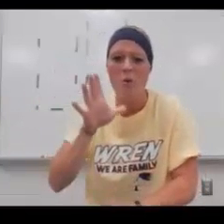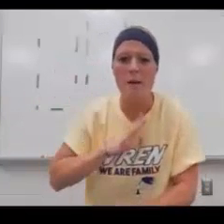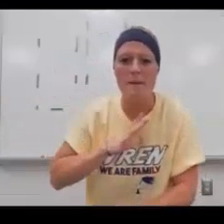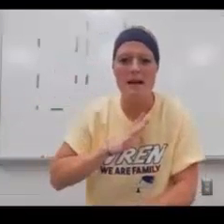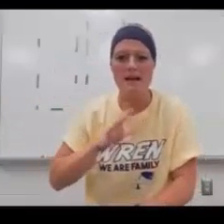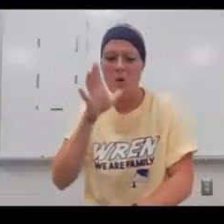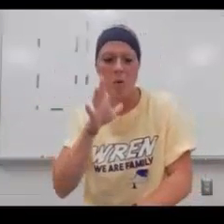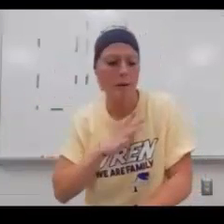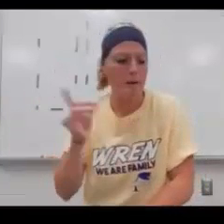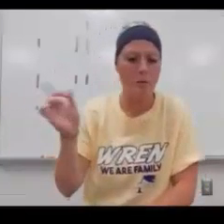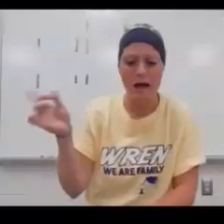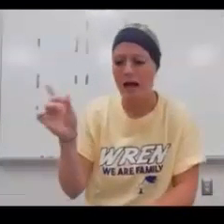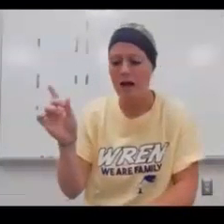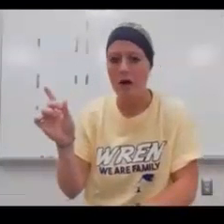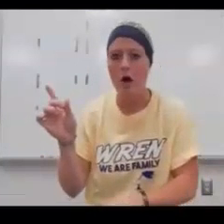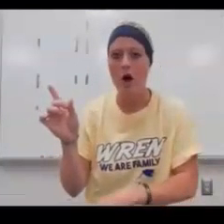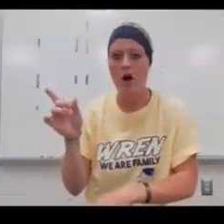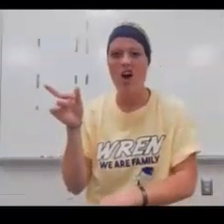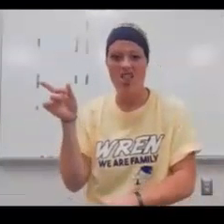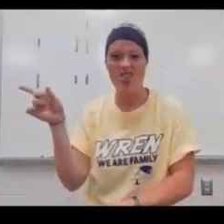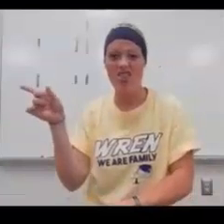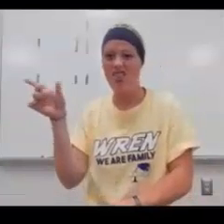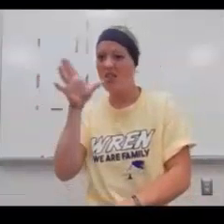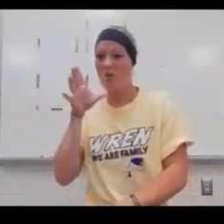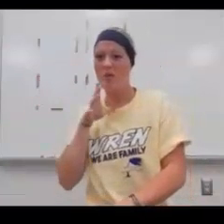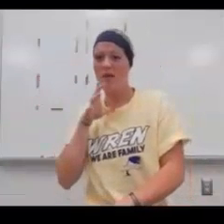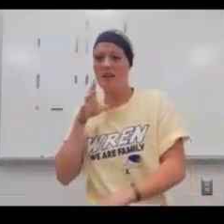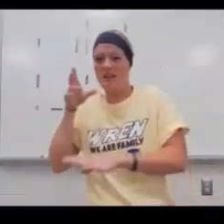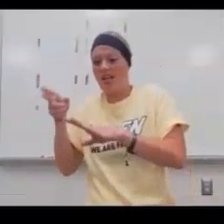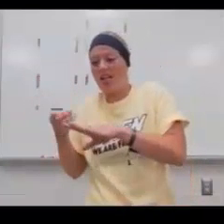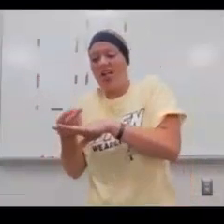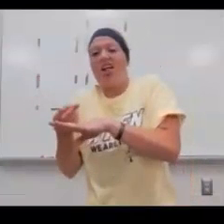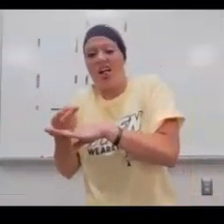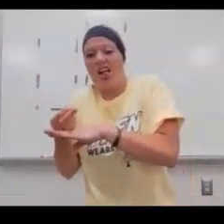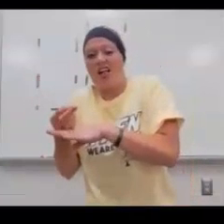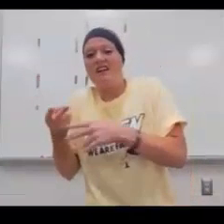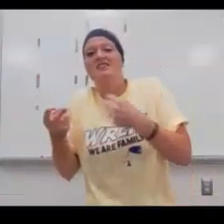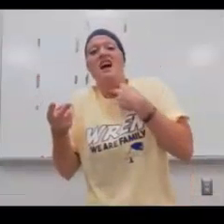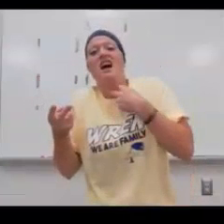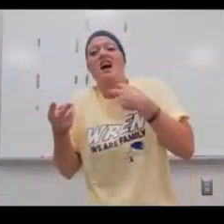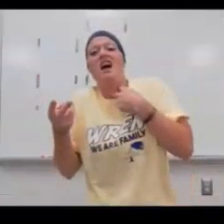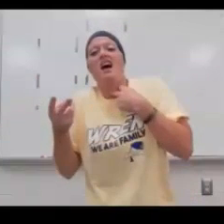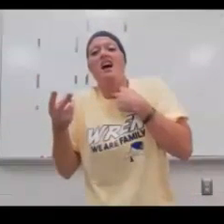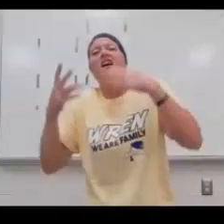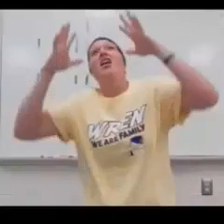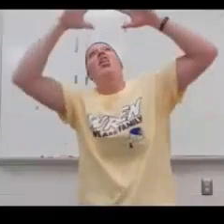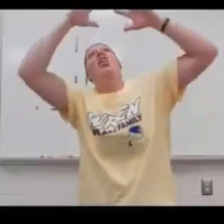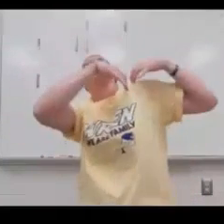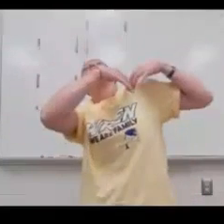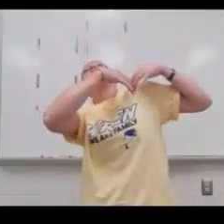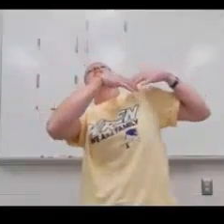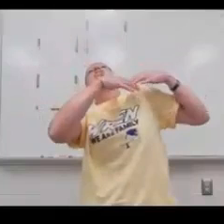had climbed in the rubble and was looking for this woman. You see the woman? She was stuck.